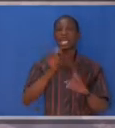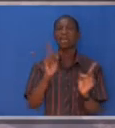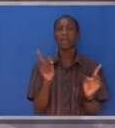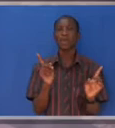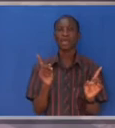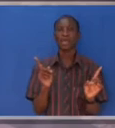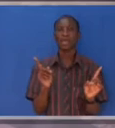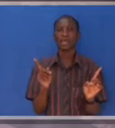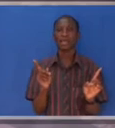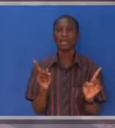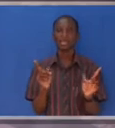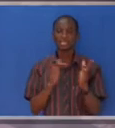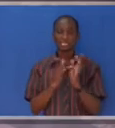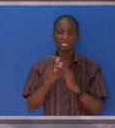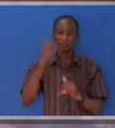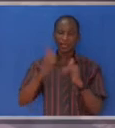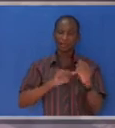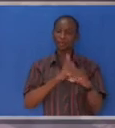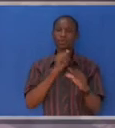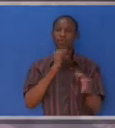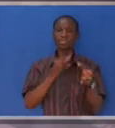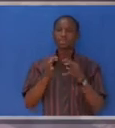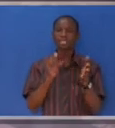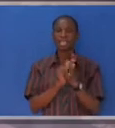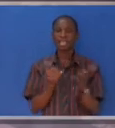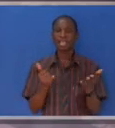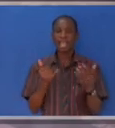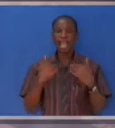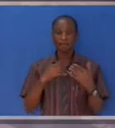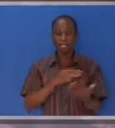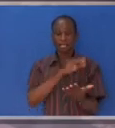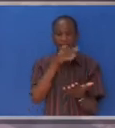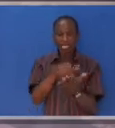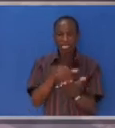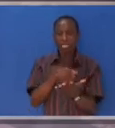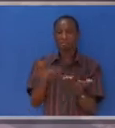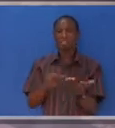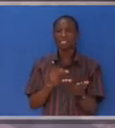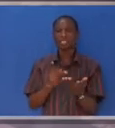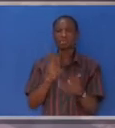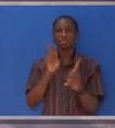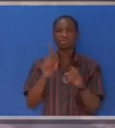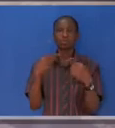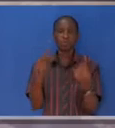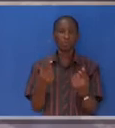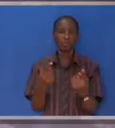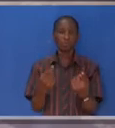final authority of God. Purgatory is a teaching by one big